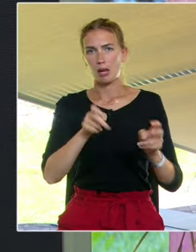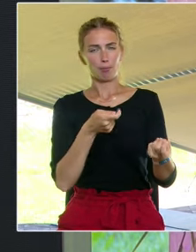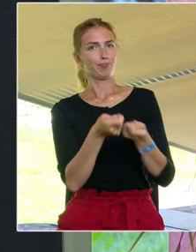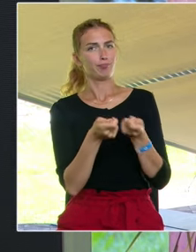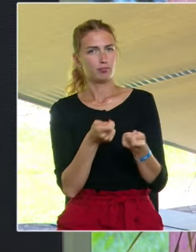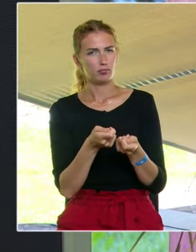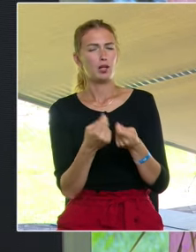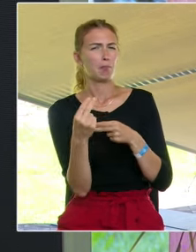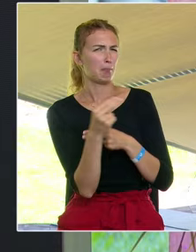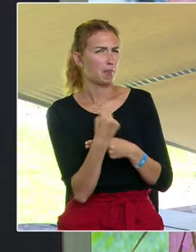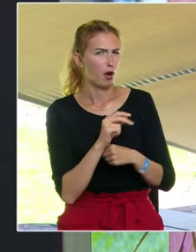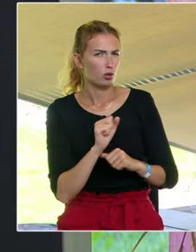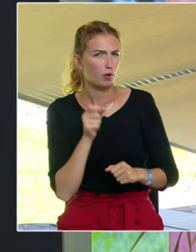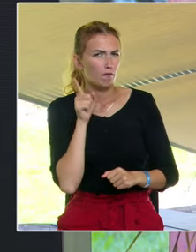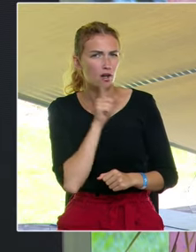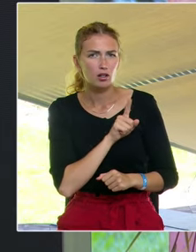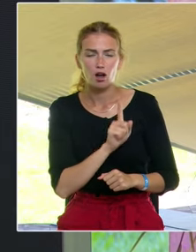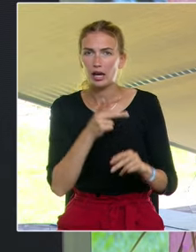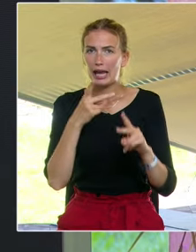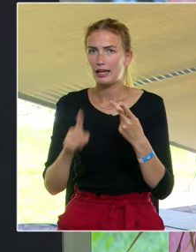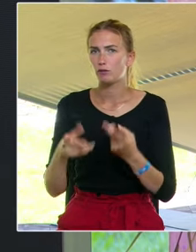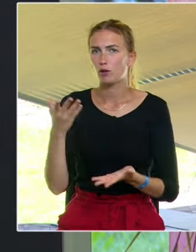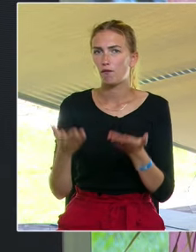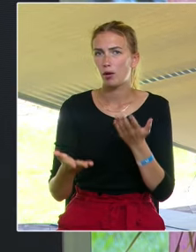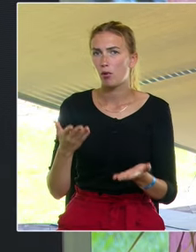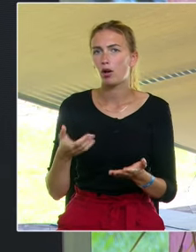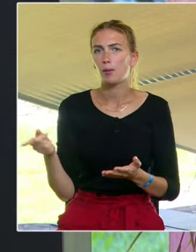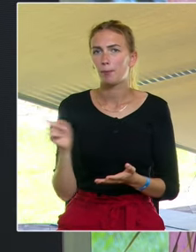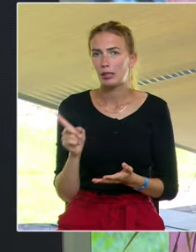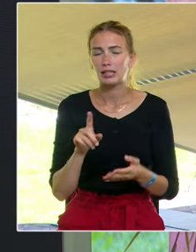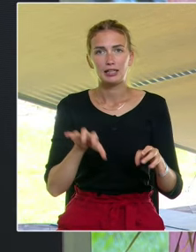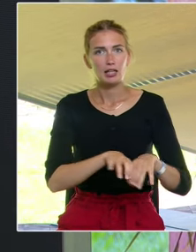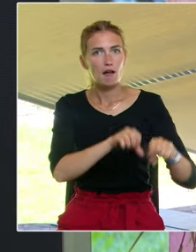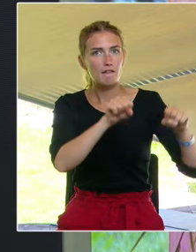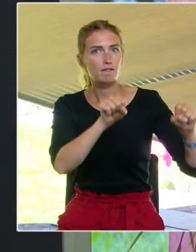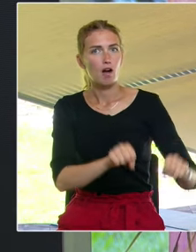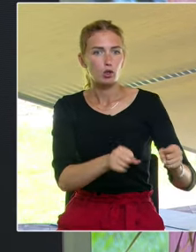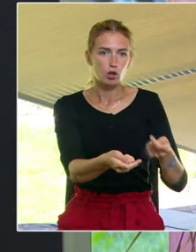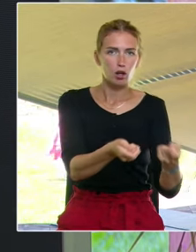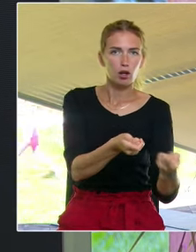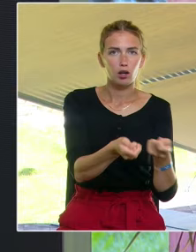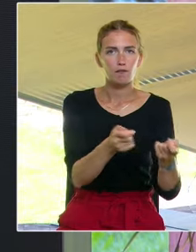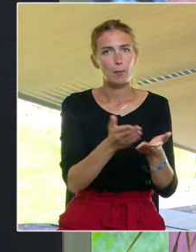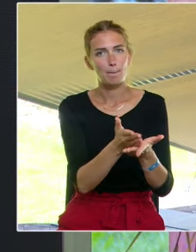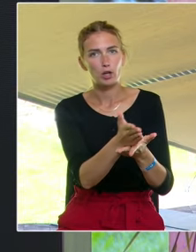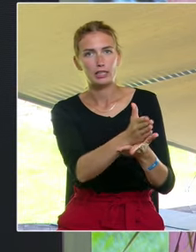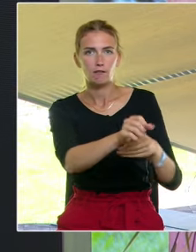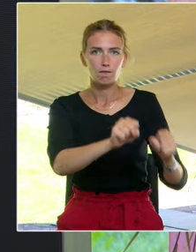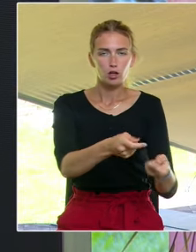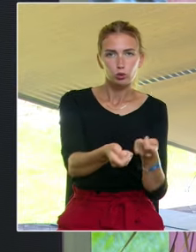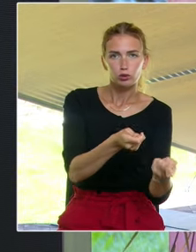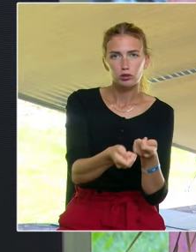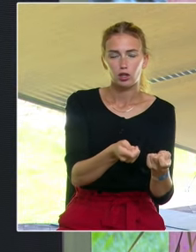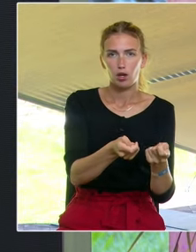wrong, is that in many ways the big difference is that we're moving from a kind of authority-based or political authority or